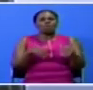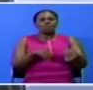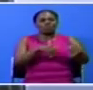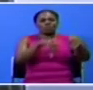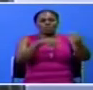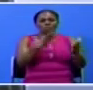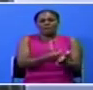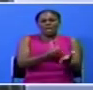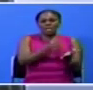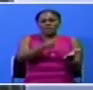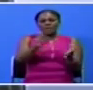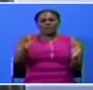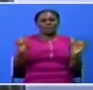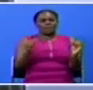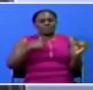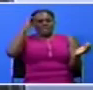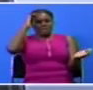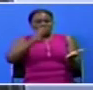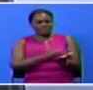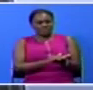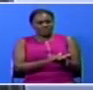one another, I believe.